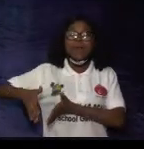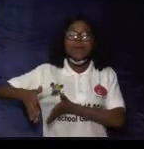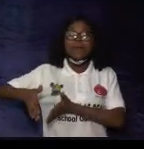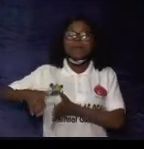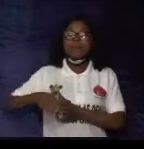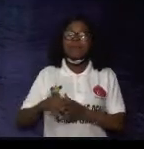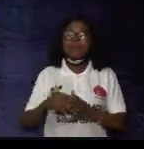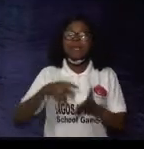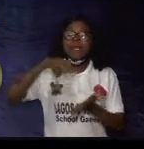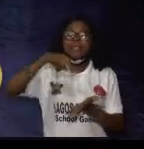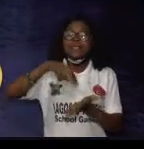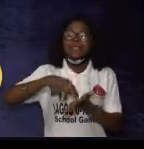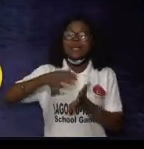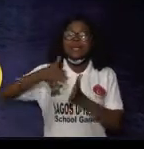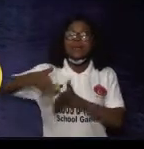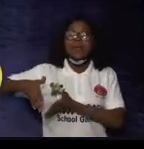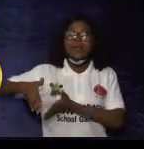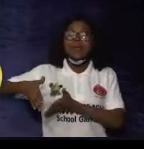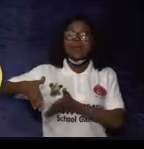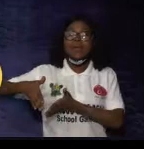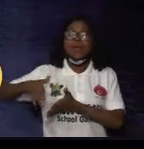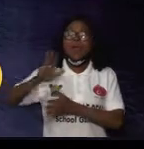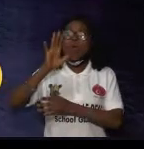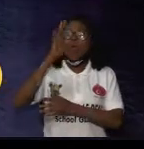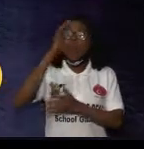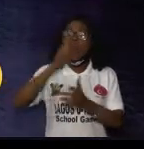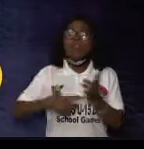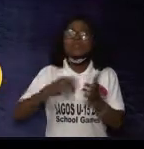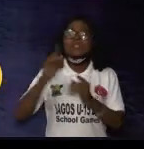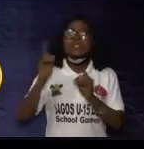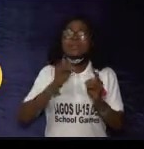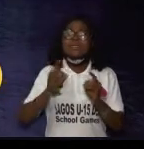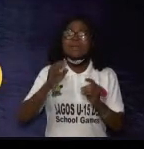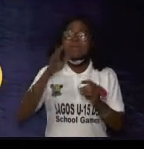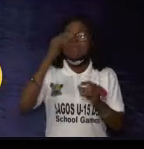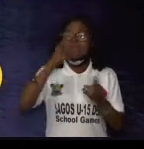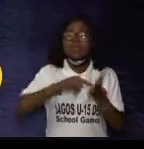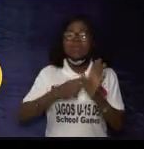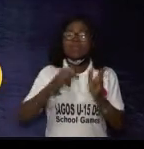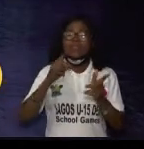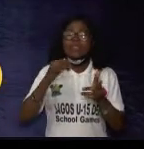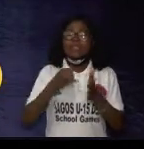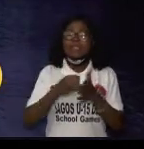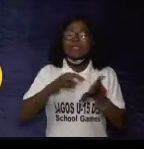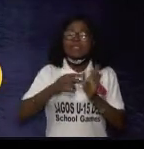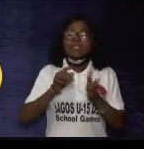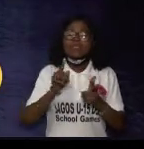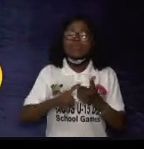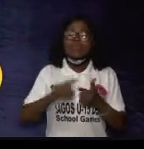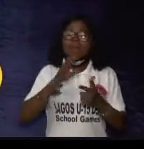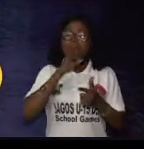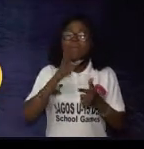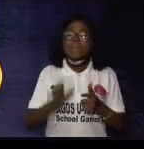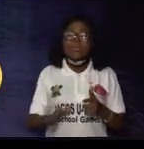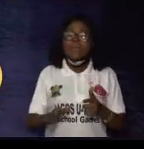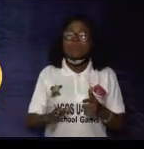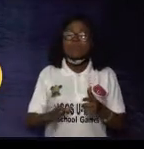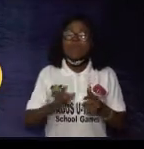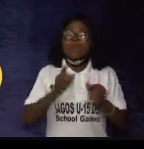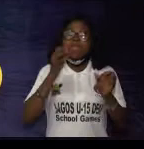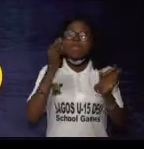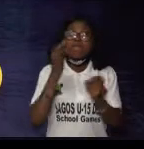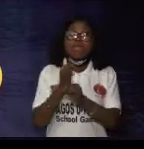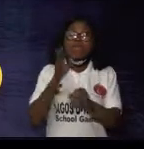stand by. Stand by. What does it mean? It means to stay loyal